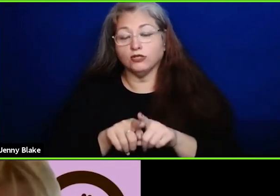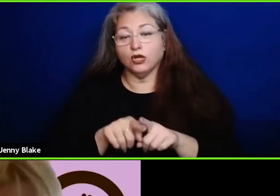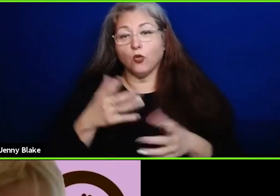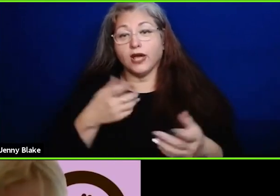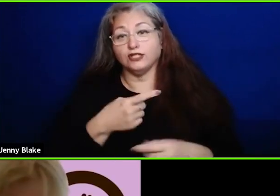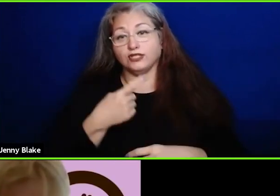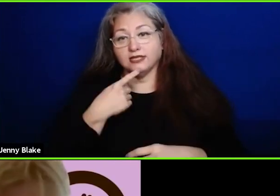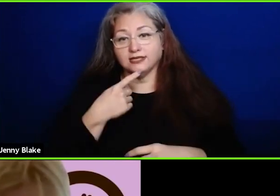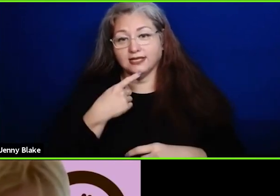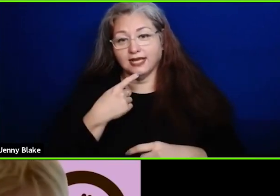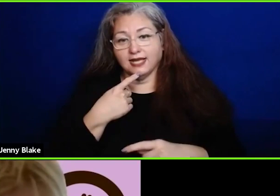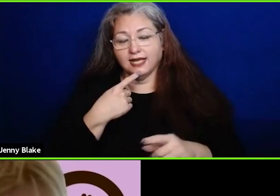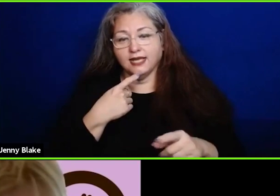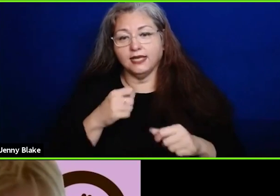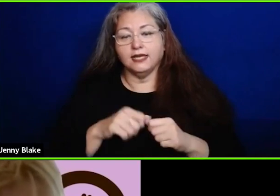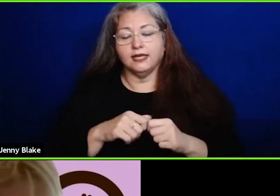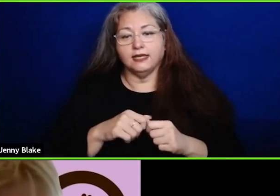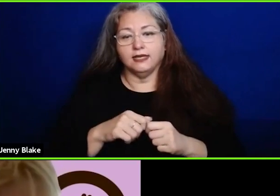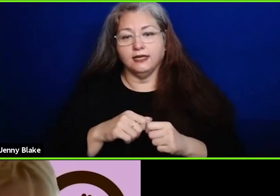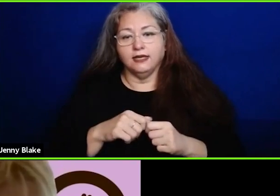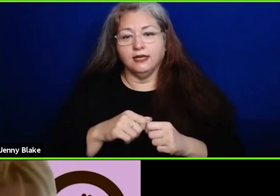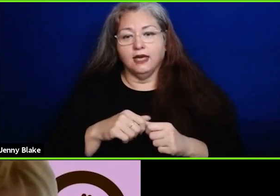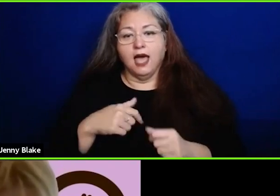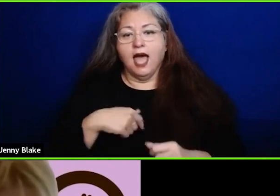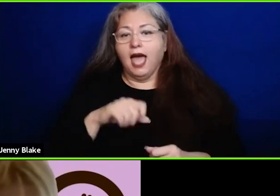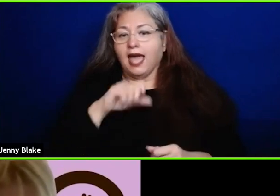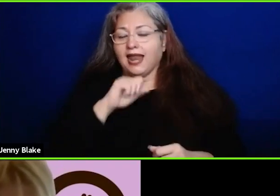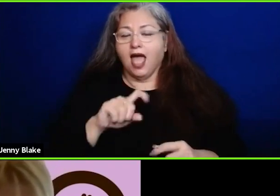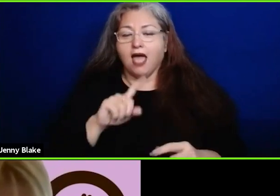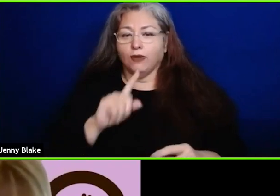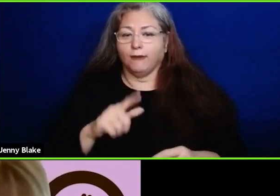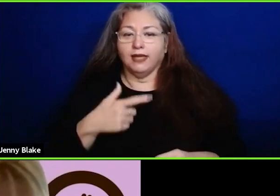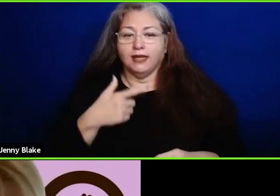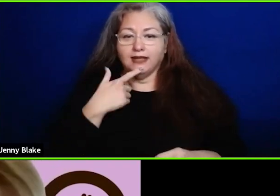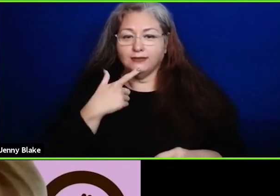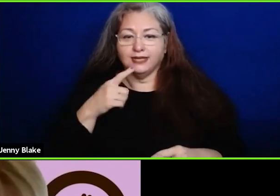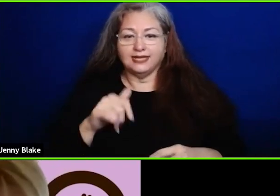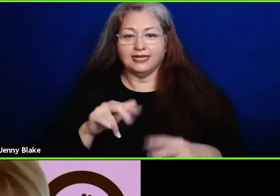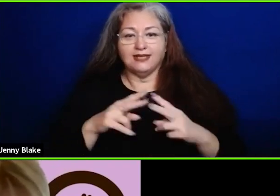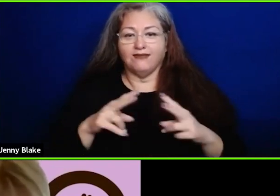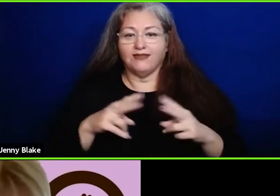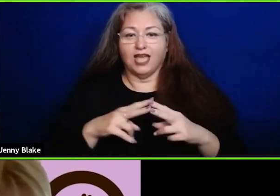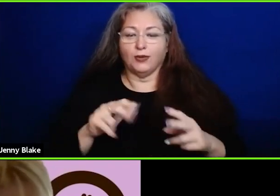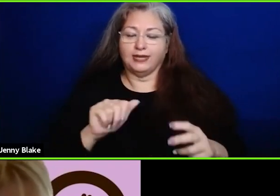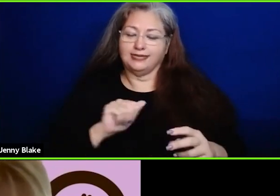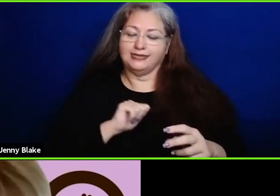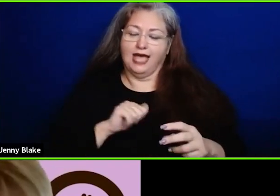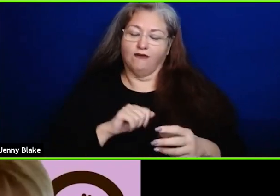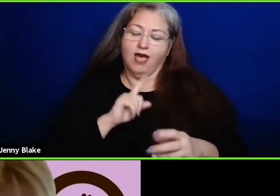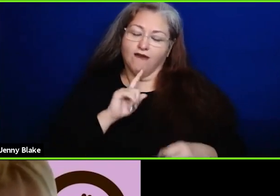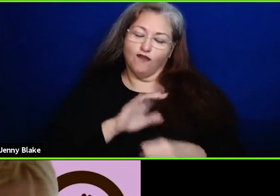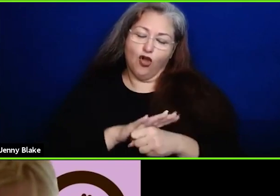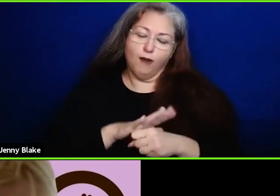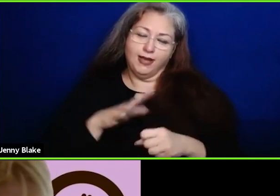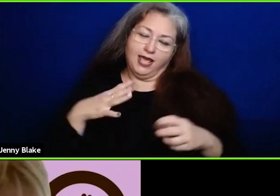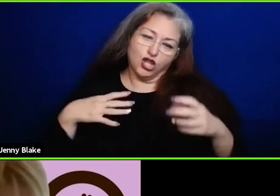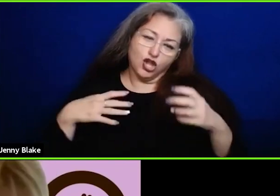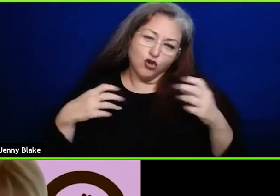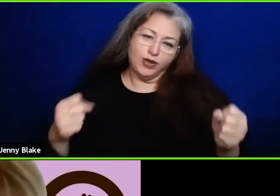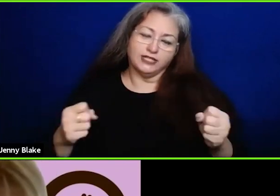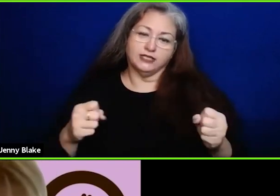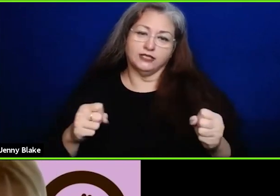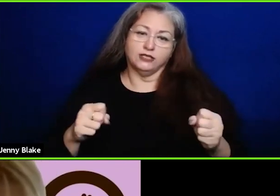what she said, another side thing is, I love being a lesbian. It's very self-affirming and courageous to